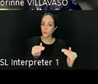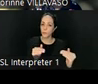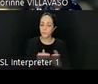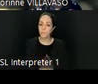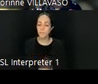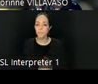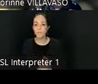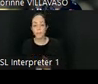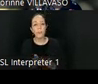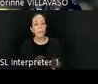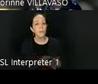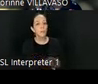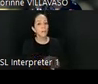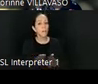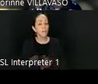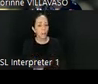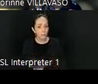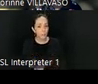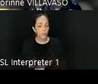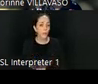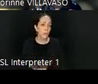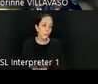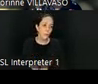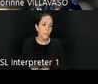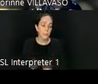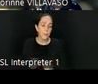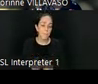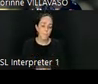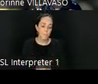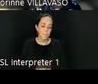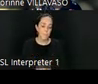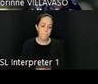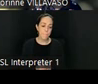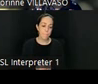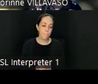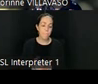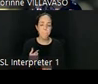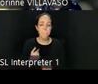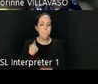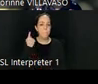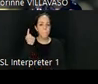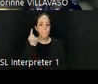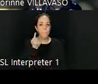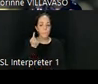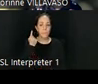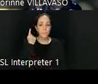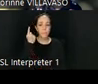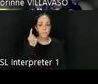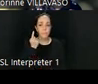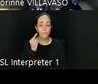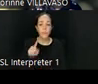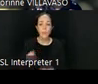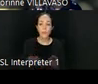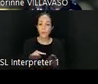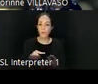how to say this correctly without, I'm thinking about when I learned